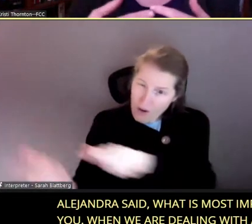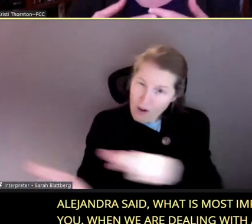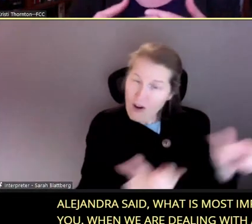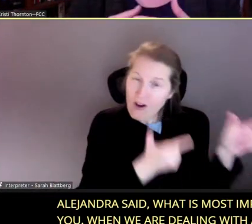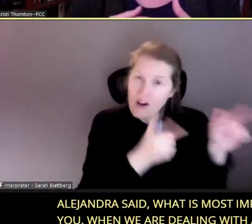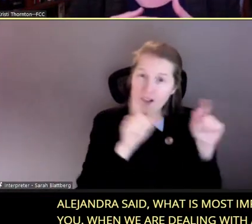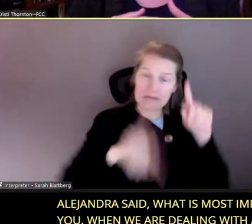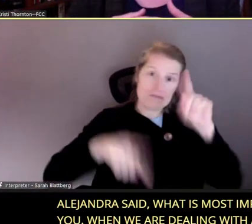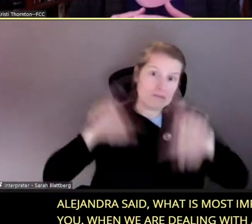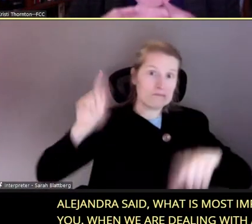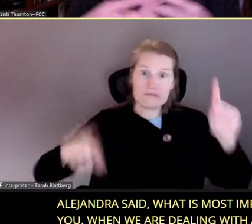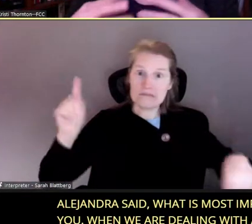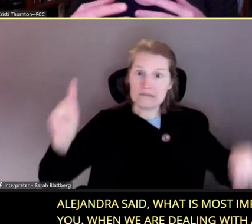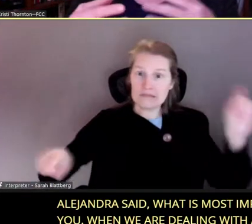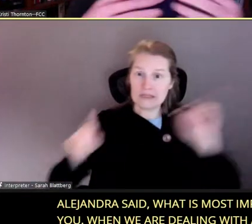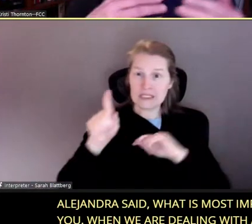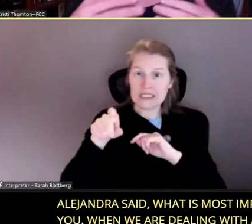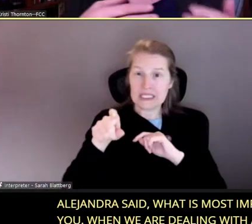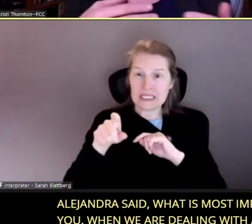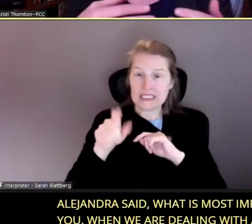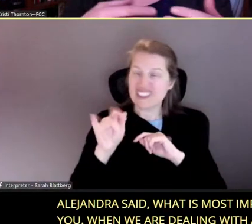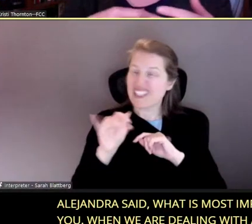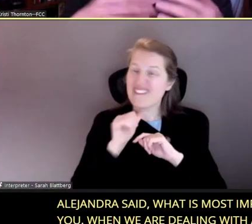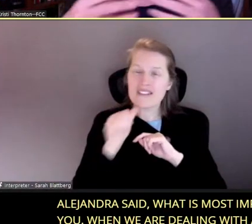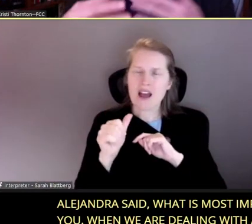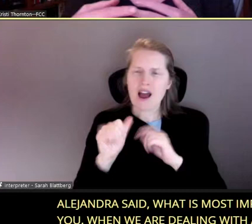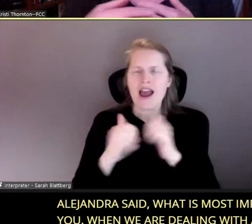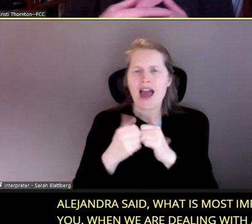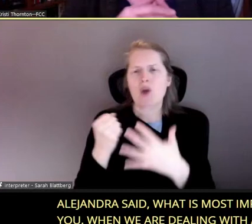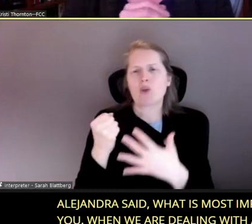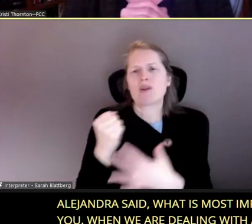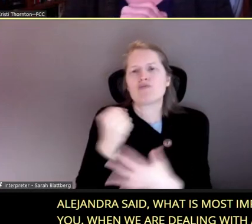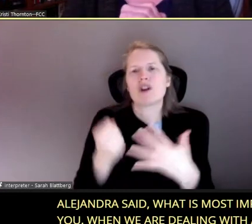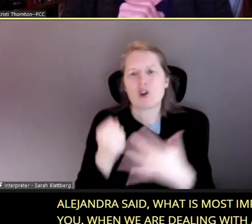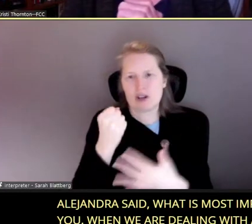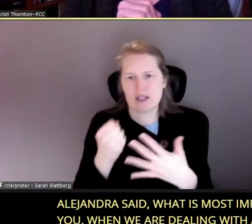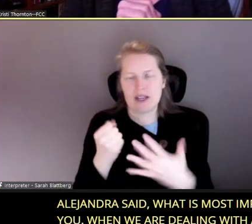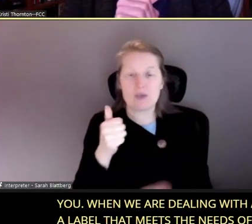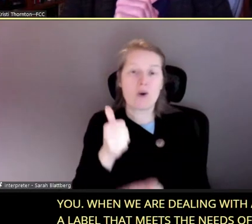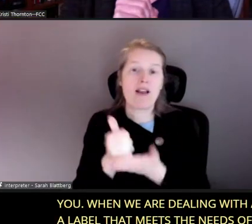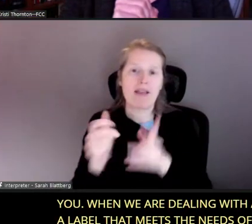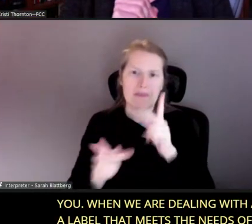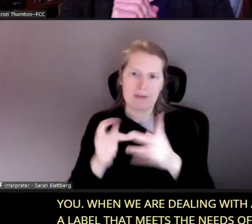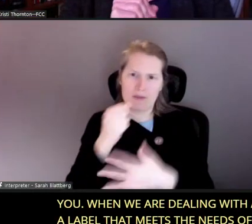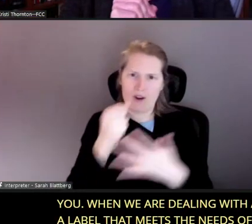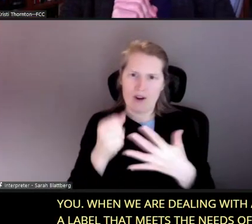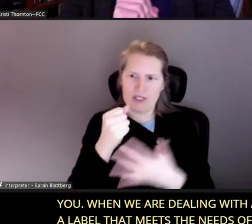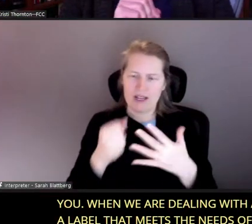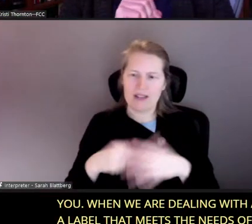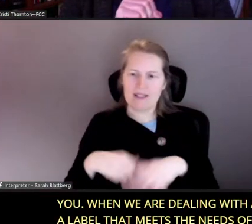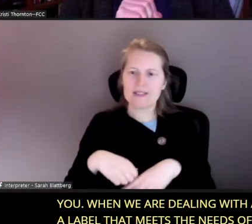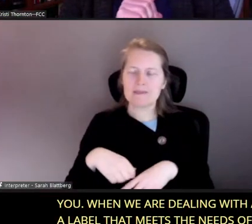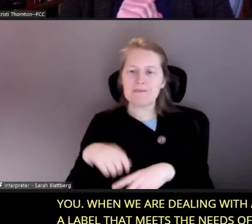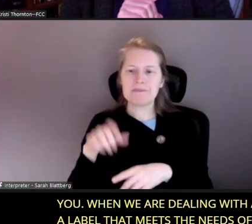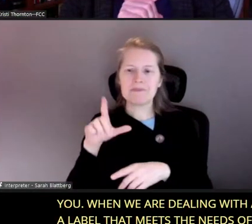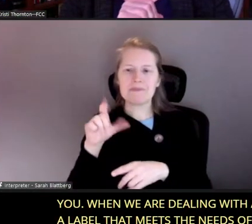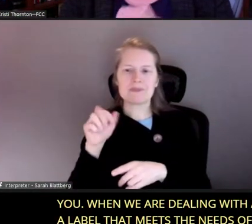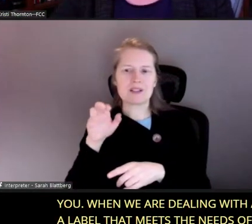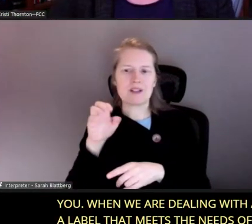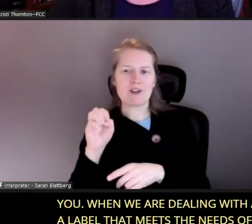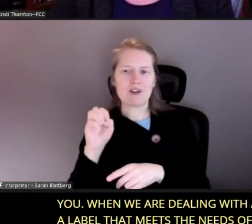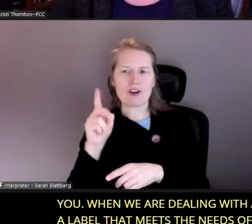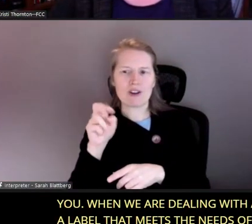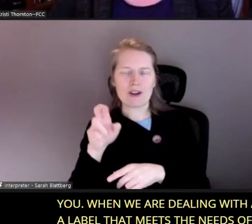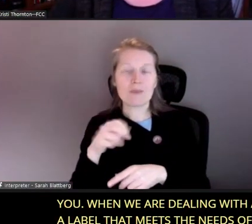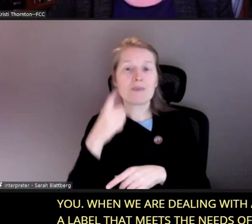it possible to do that? And if not, how do we prioritize or help people prioritize? Yeah, so I think one thing that we can do is